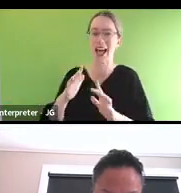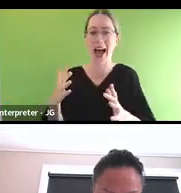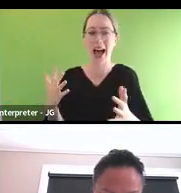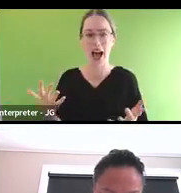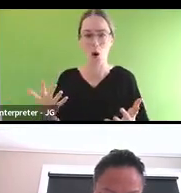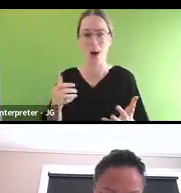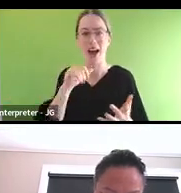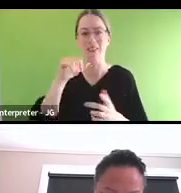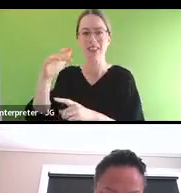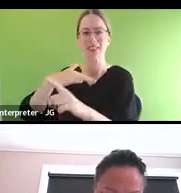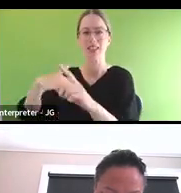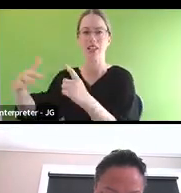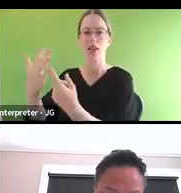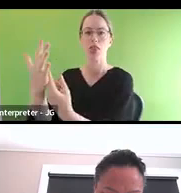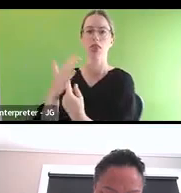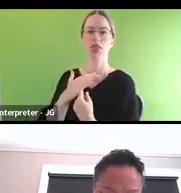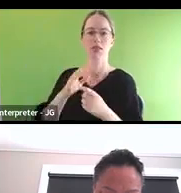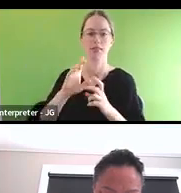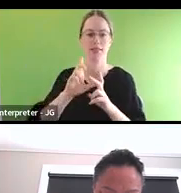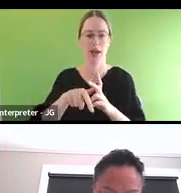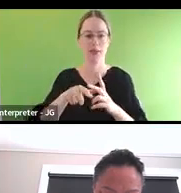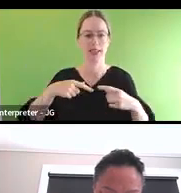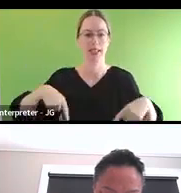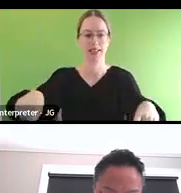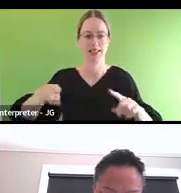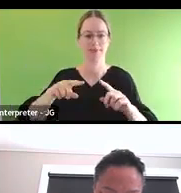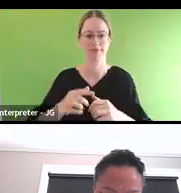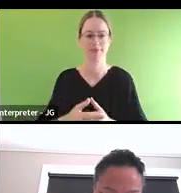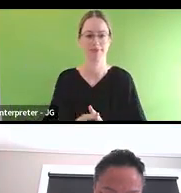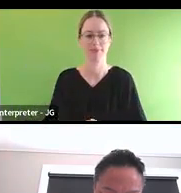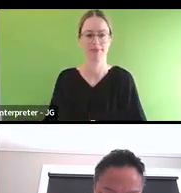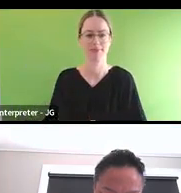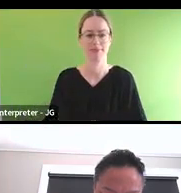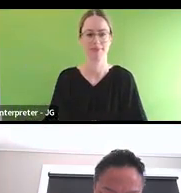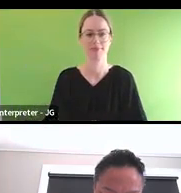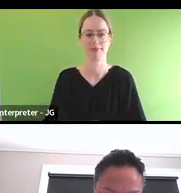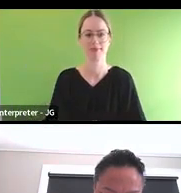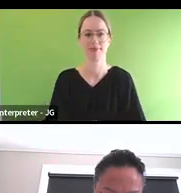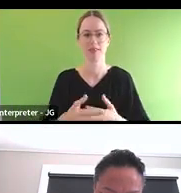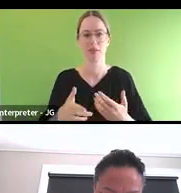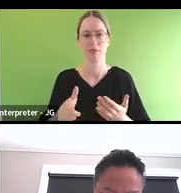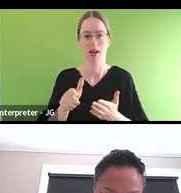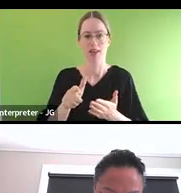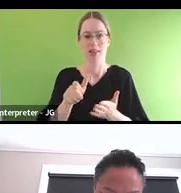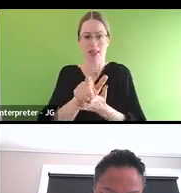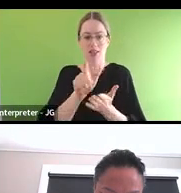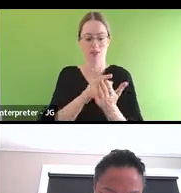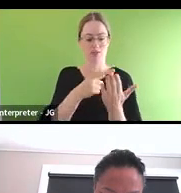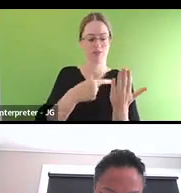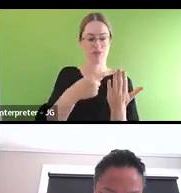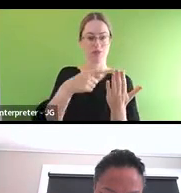disabled by society and by the legislative structures of this country.